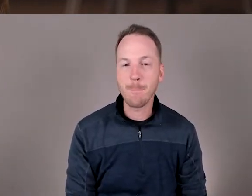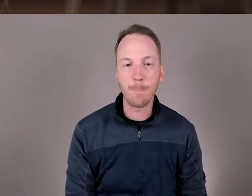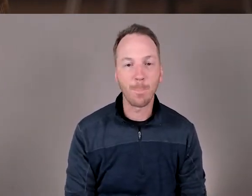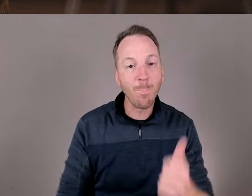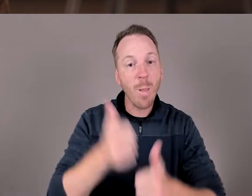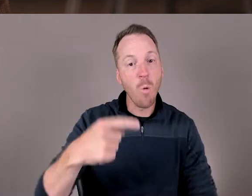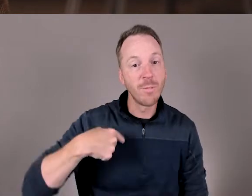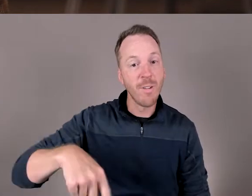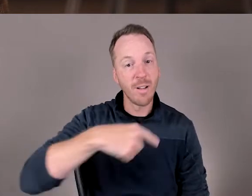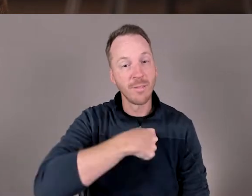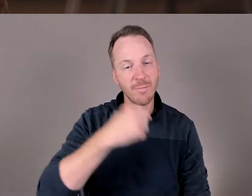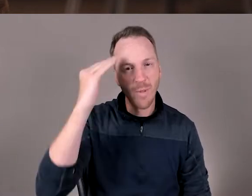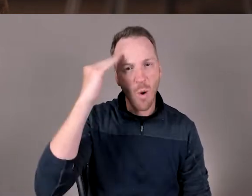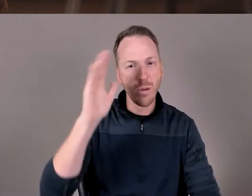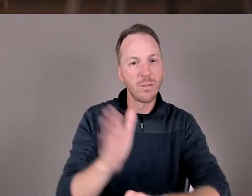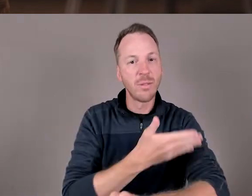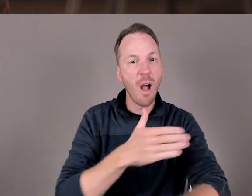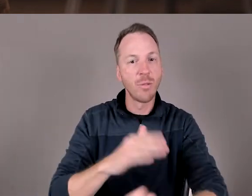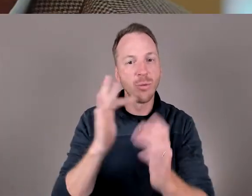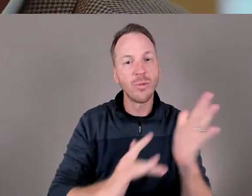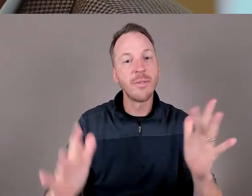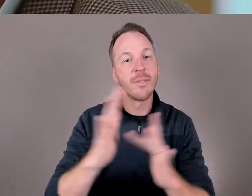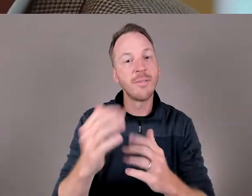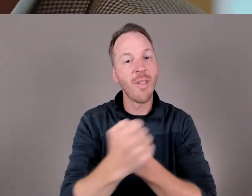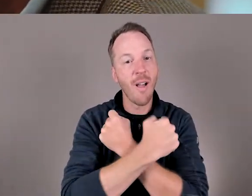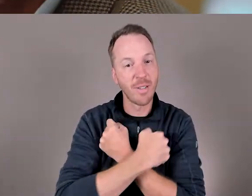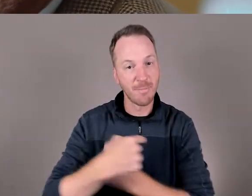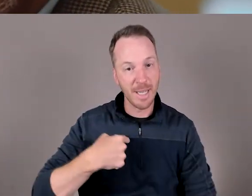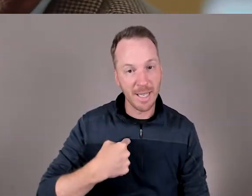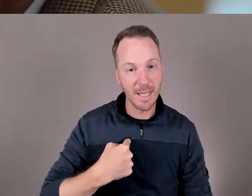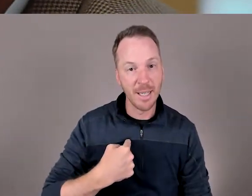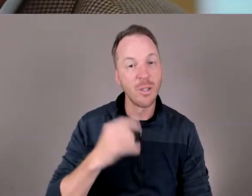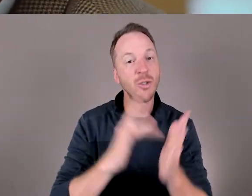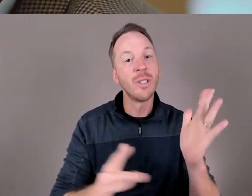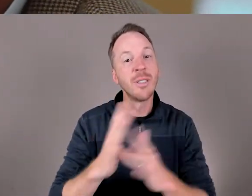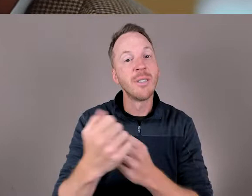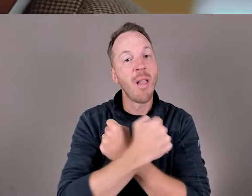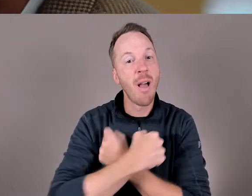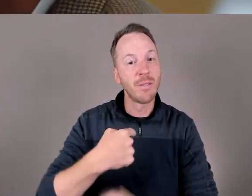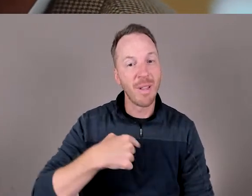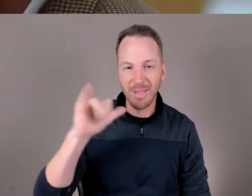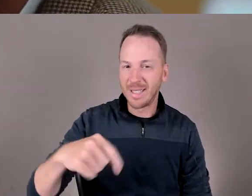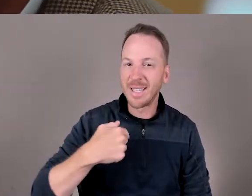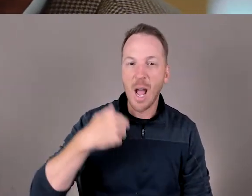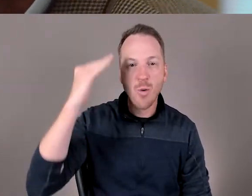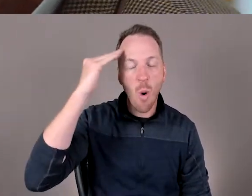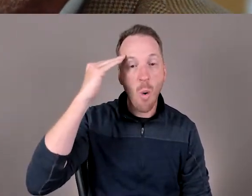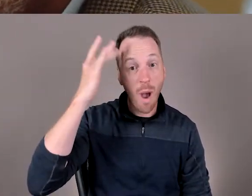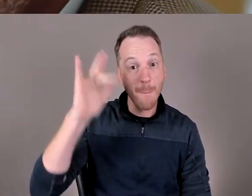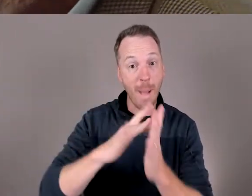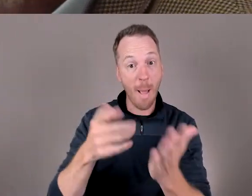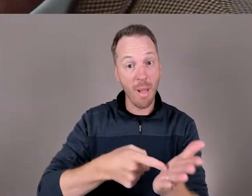Most of us know the song, "Jesus Loves Me." Jesus loves me, this I know, for the Bible tells me